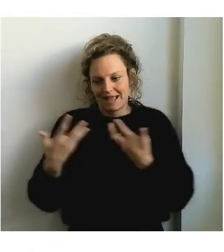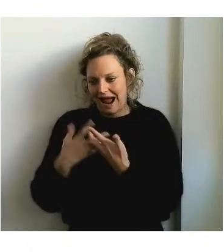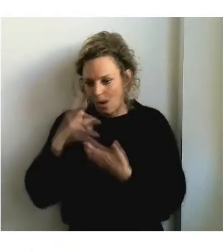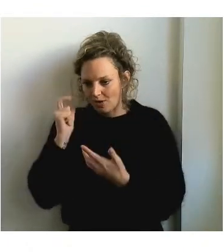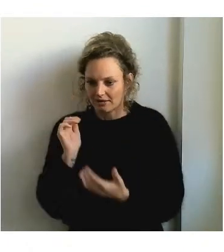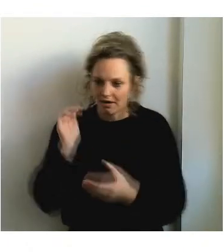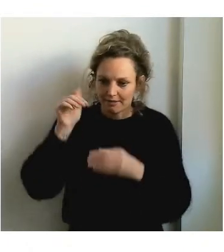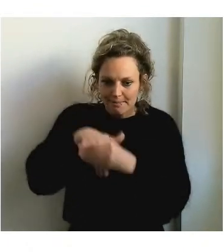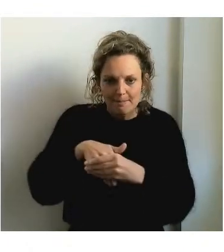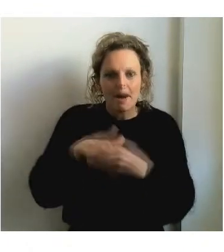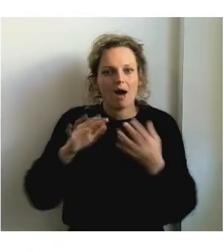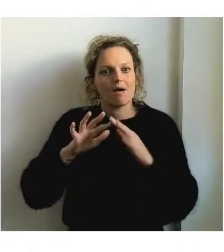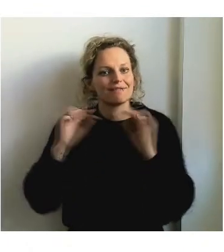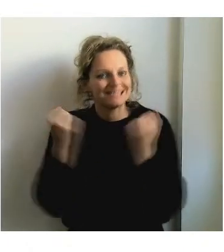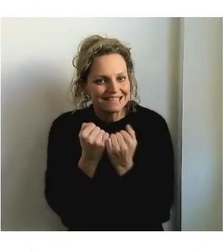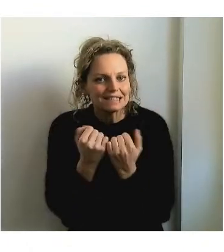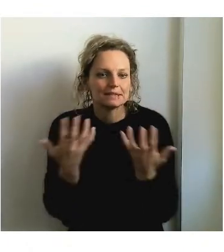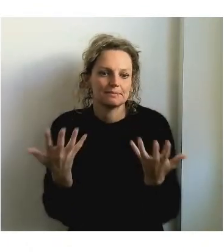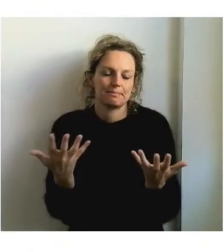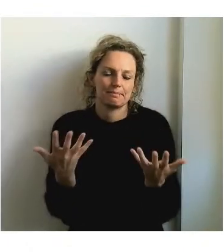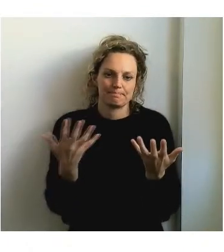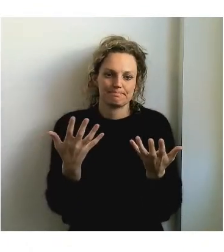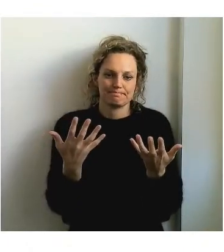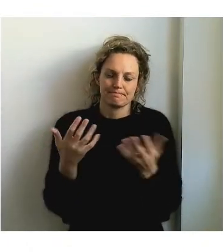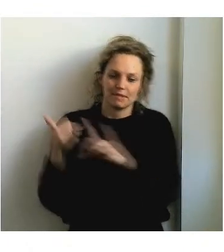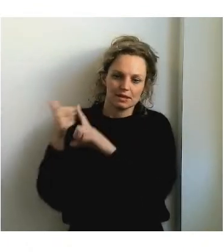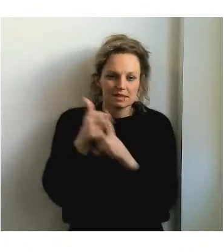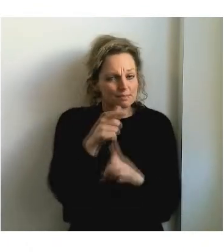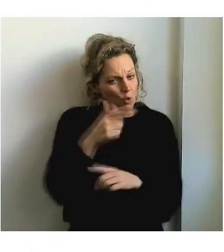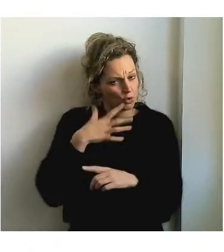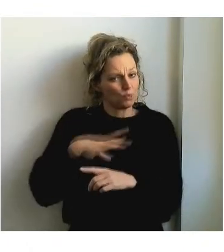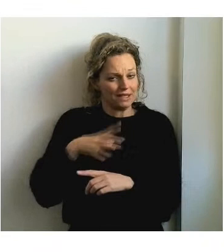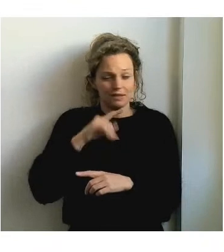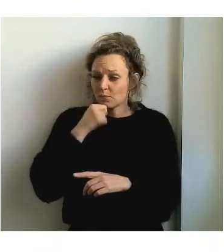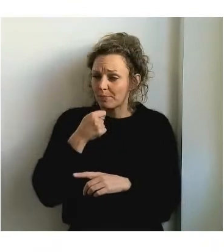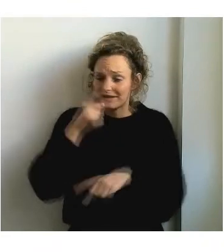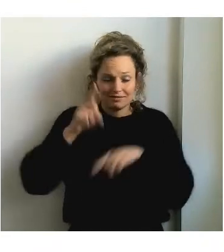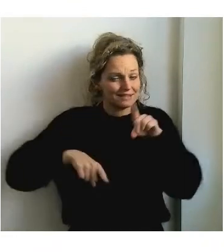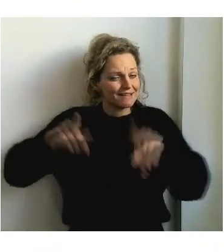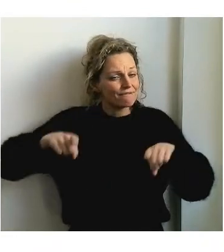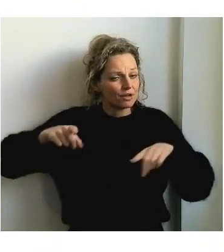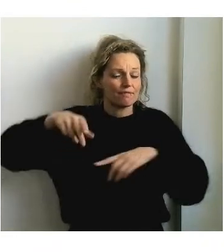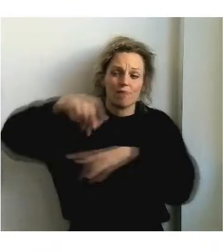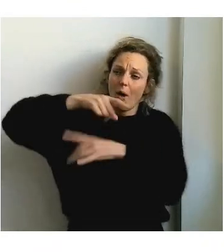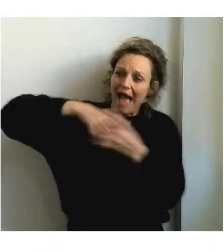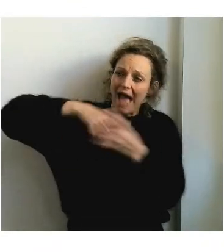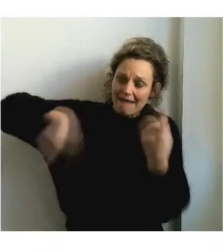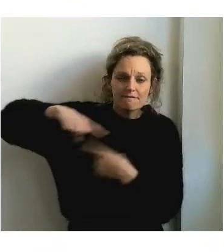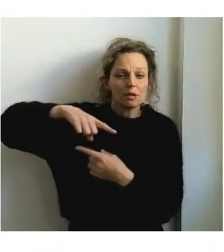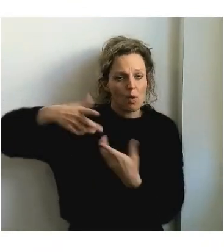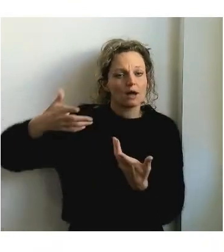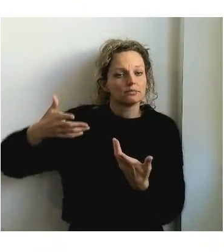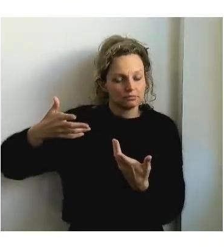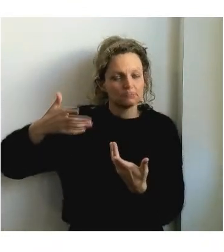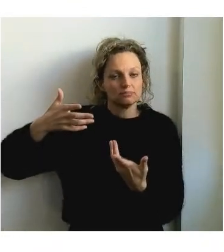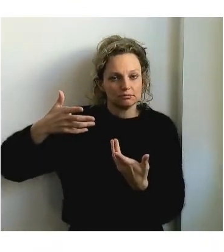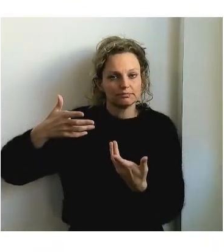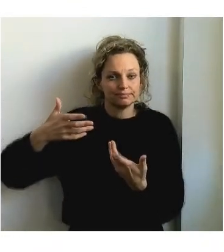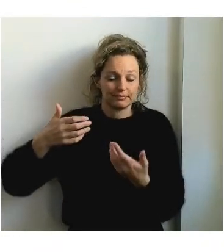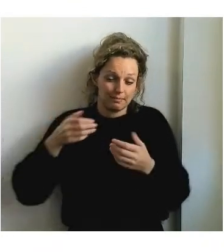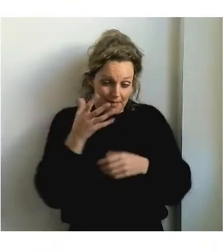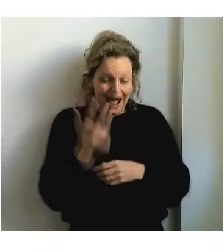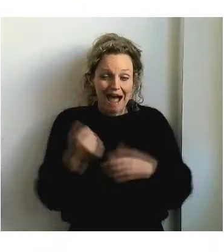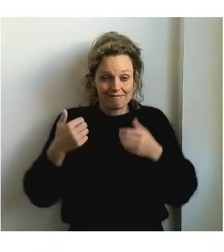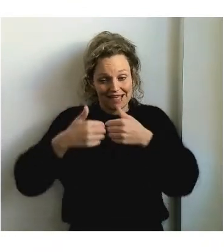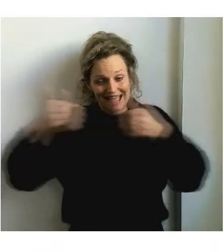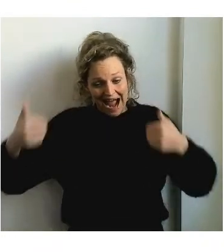different for everybody. And the support that you need is going to come from lots of different places. And I think the gap we see between disabled people in the workplace and trying to